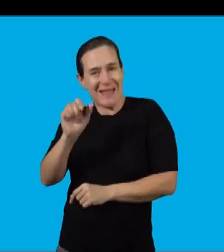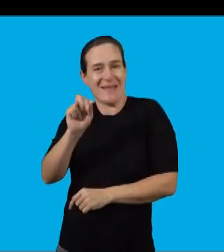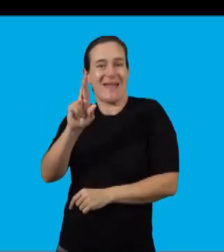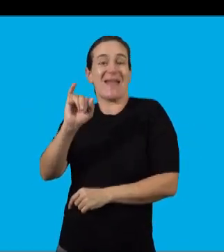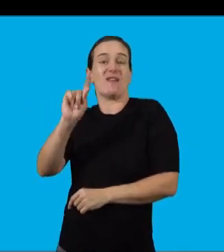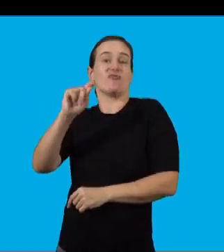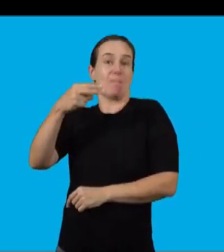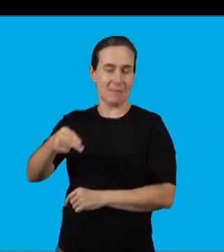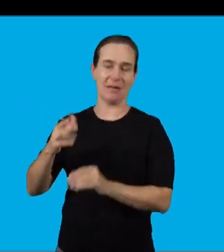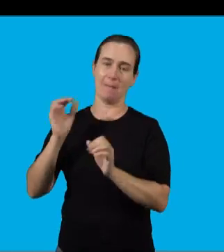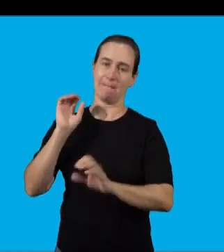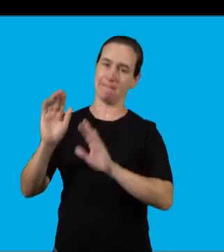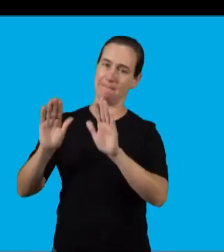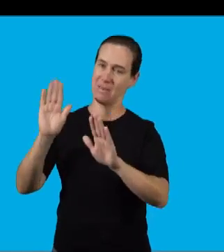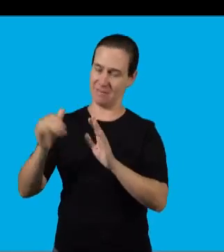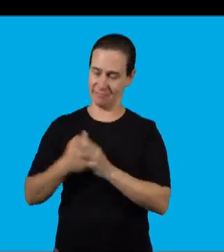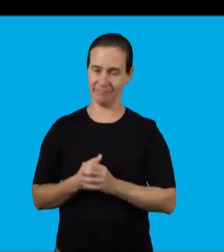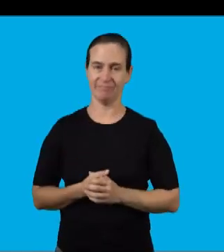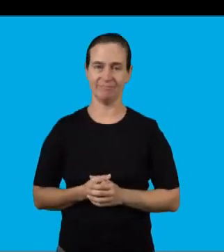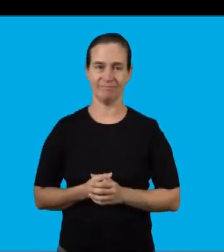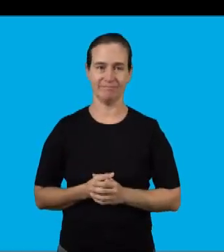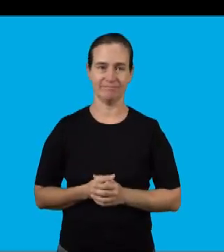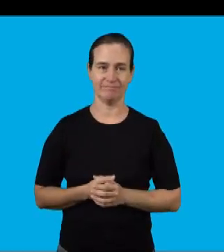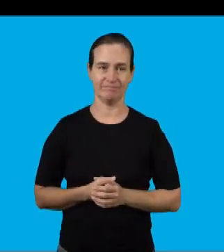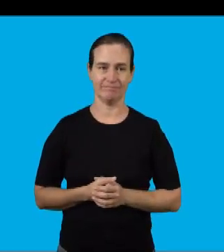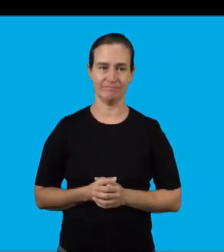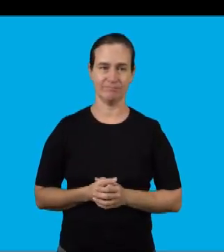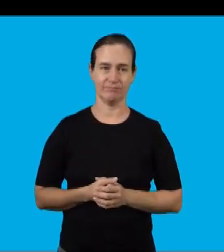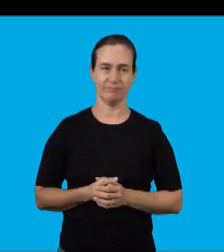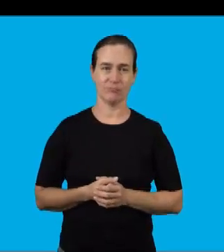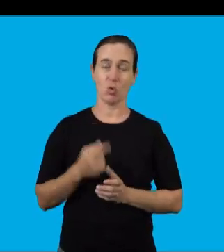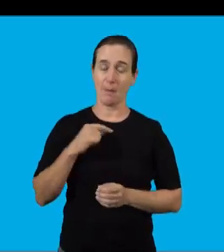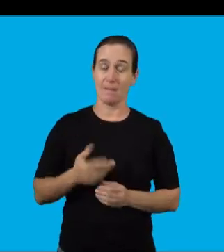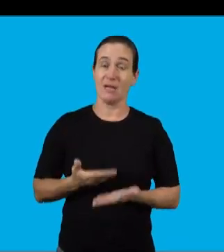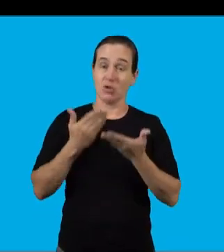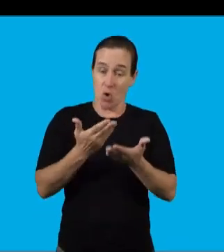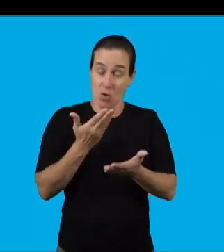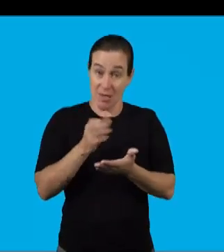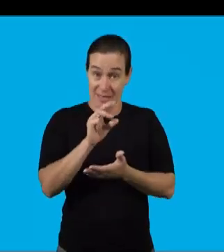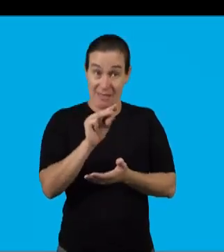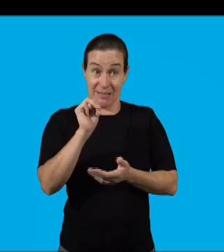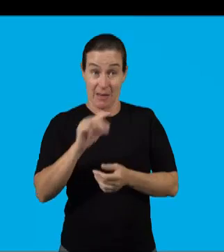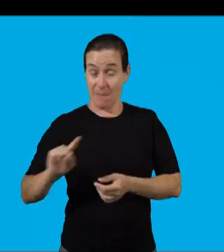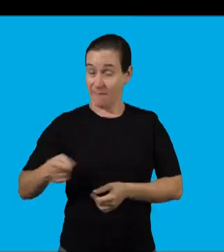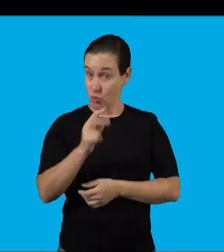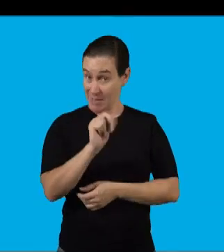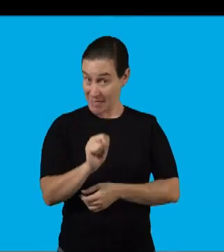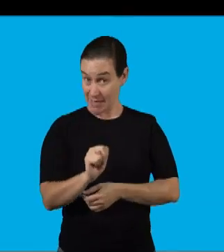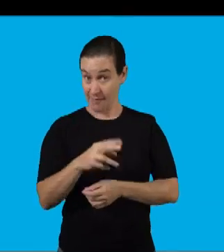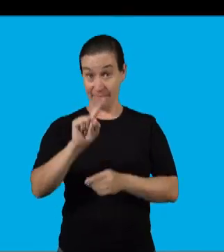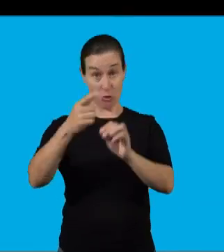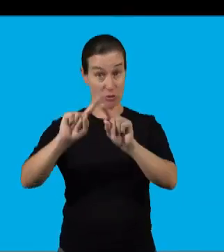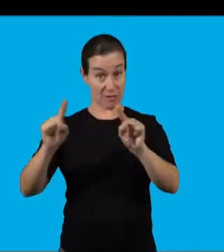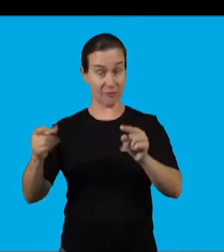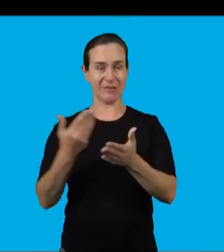forms an arithmetic pattern. So we need to show that the first n terms of that first differences, that is